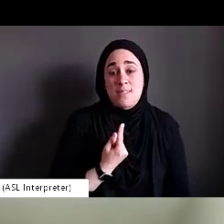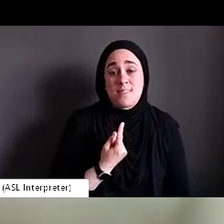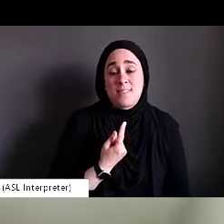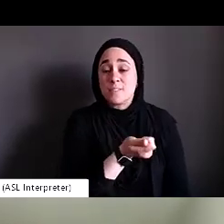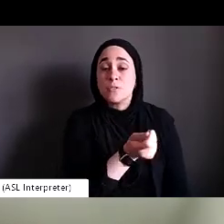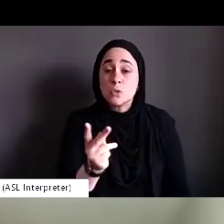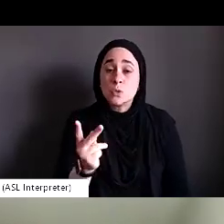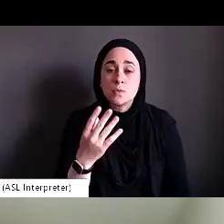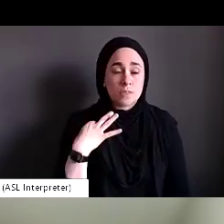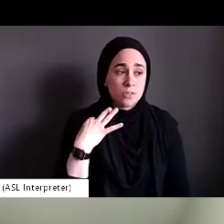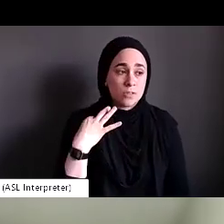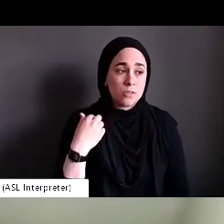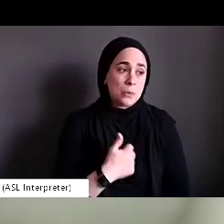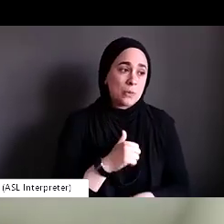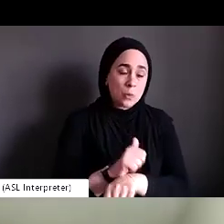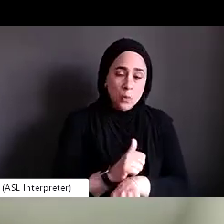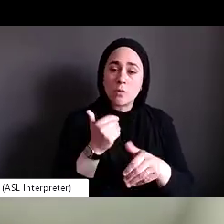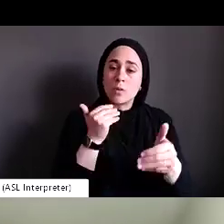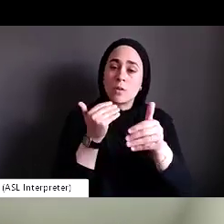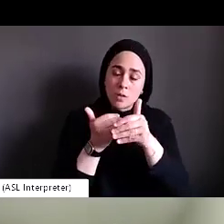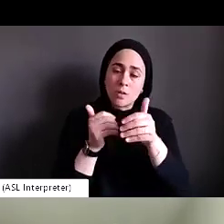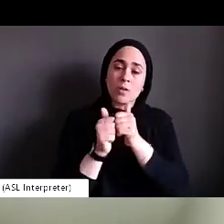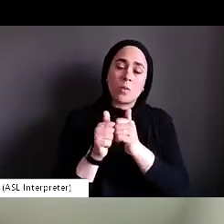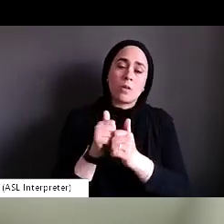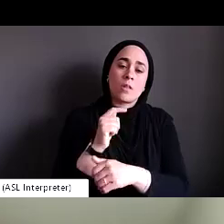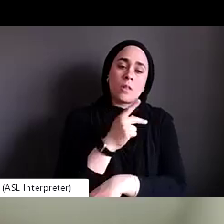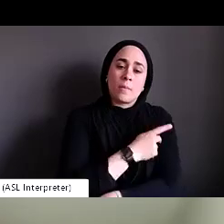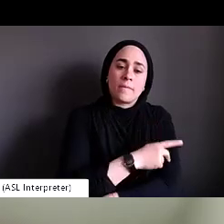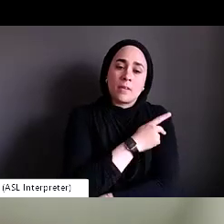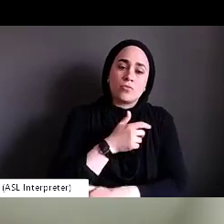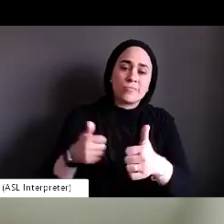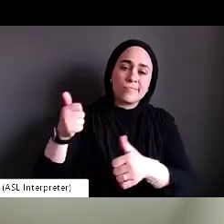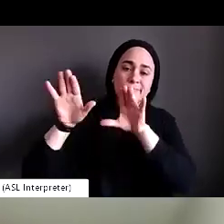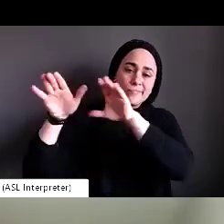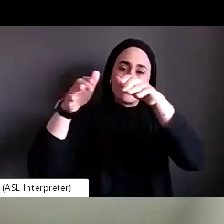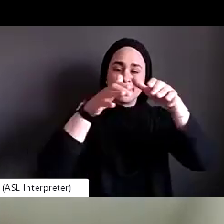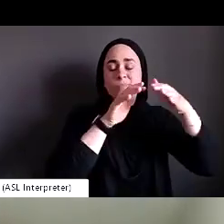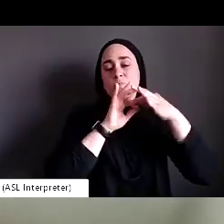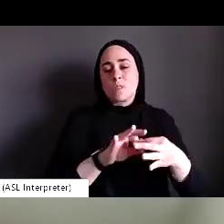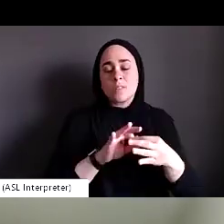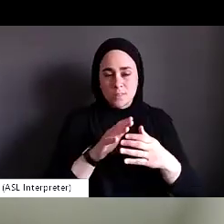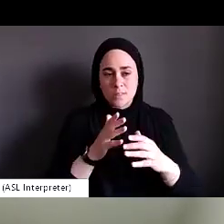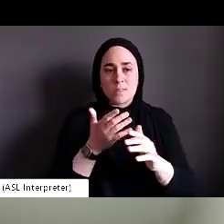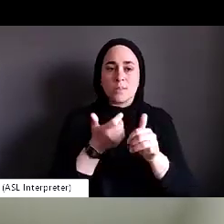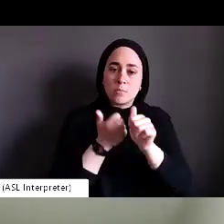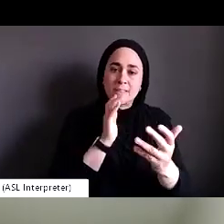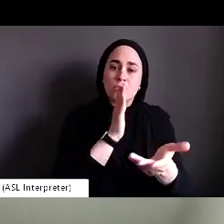work closely with our provincial governing bodies in the prevention of elder abuse. A&O